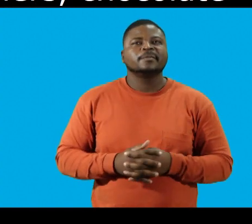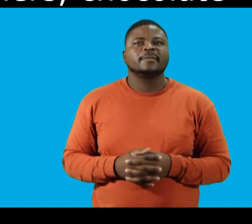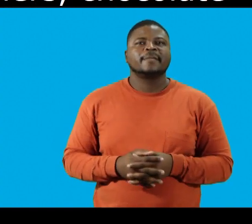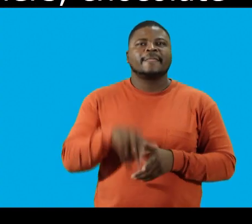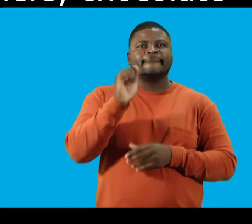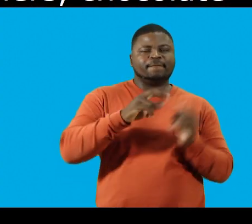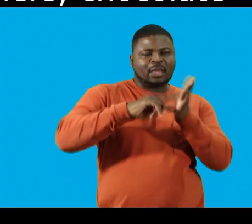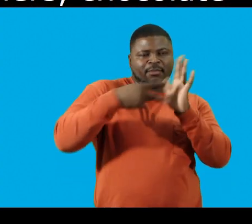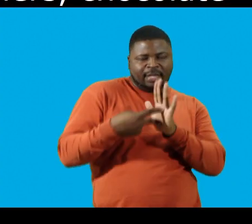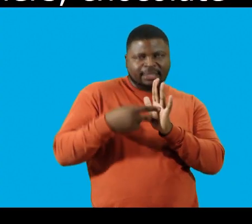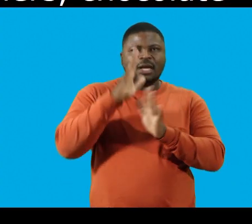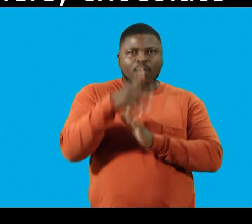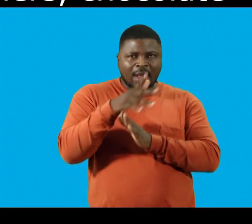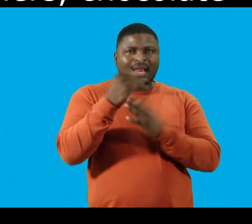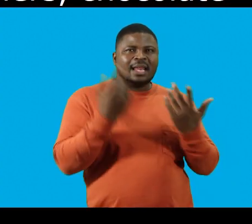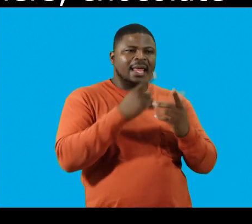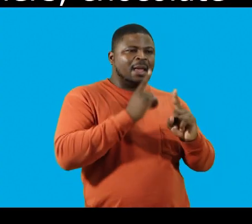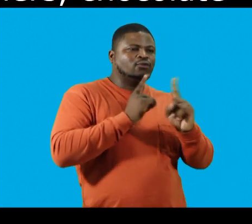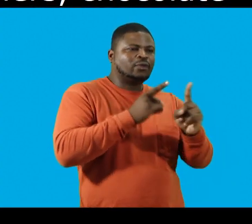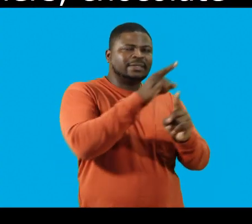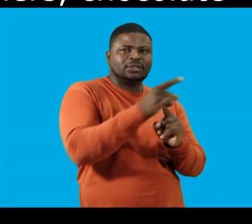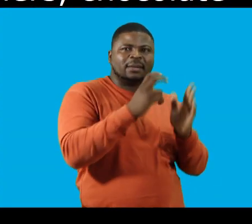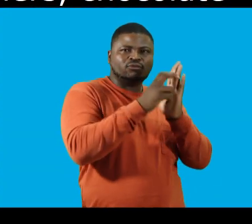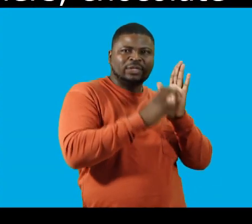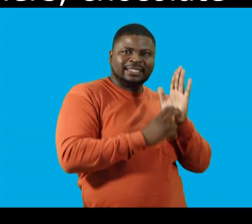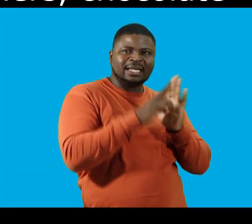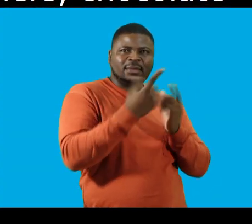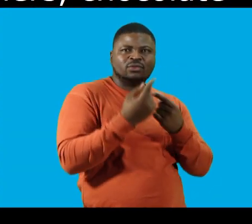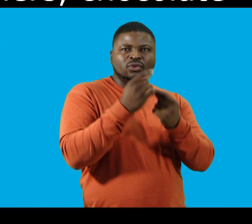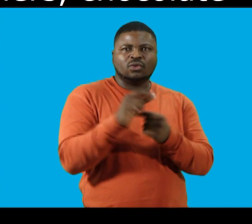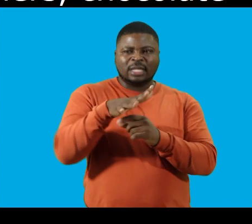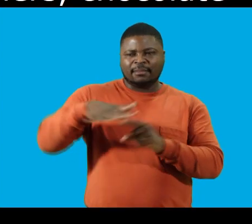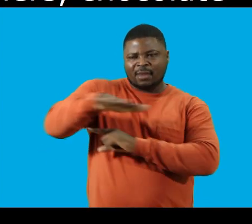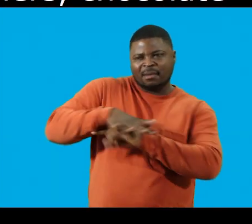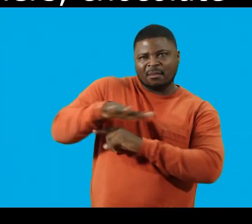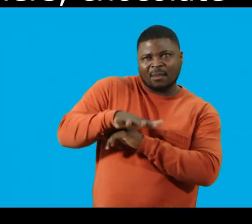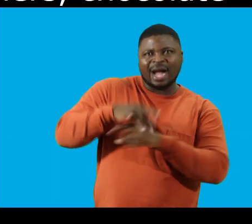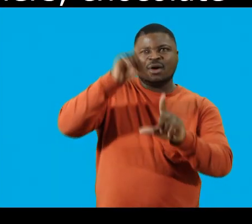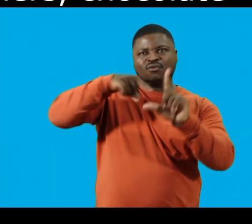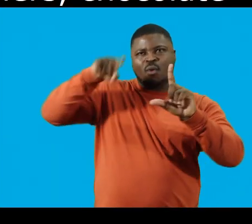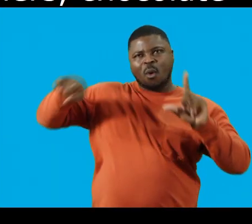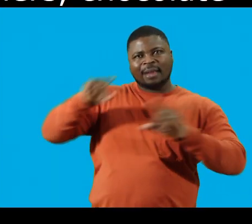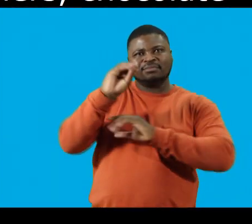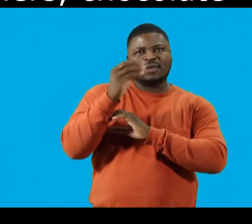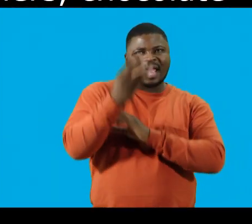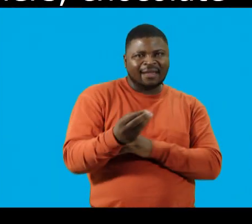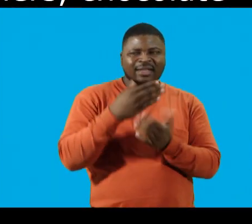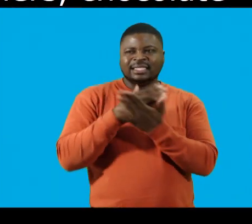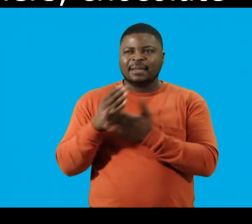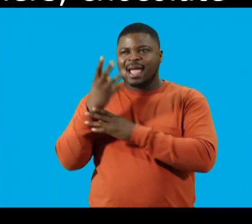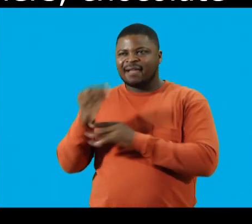With plans, you will look at instruction and assembly diagrams containing both